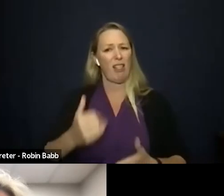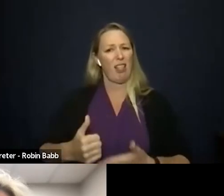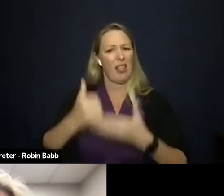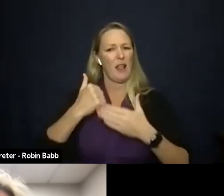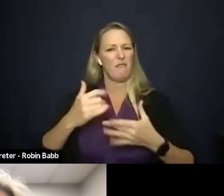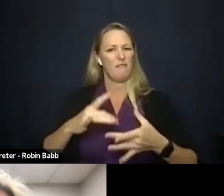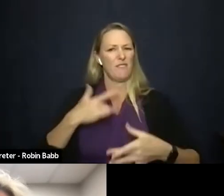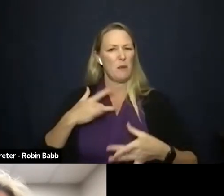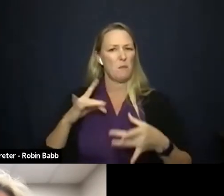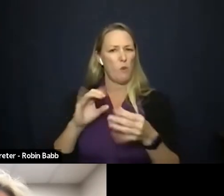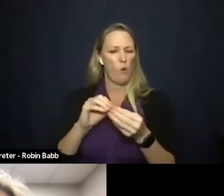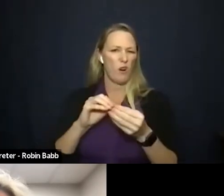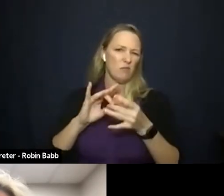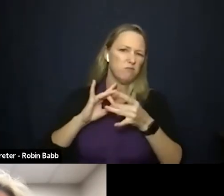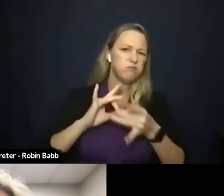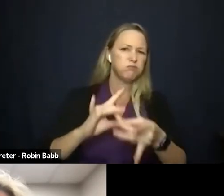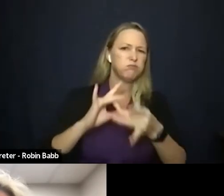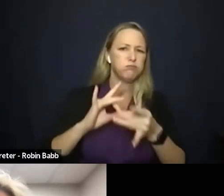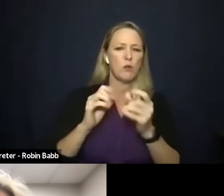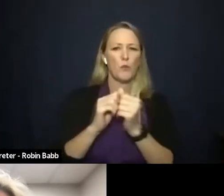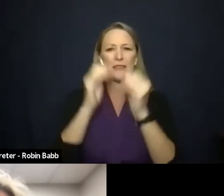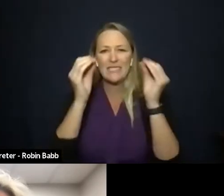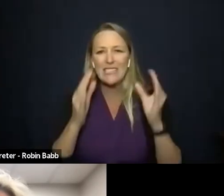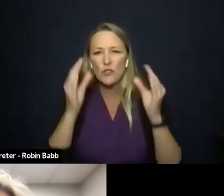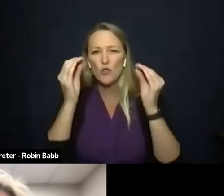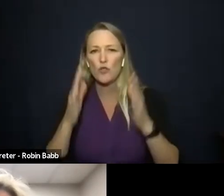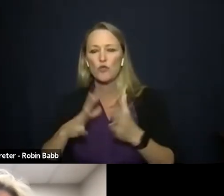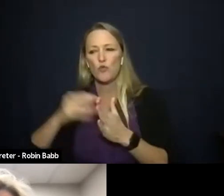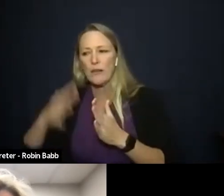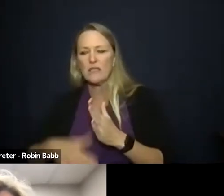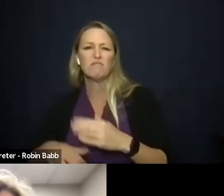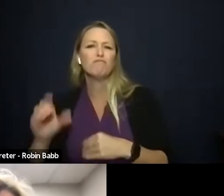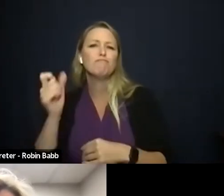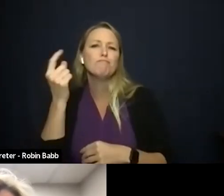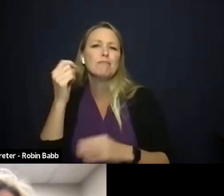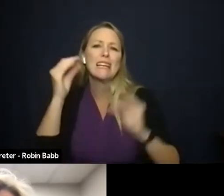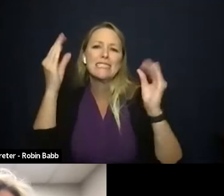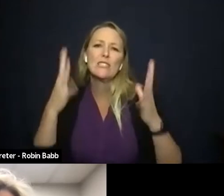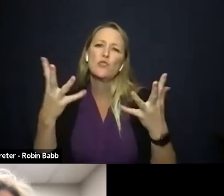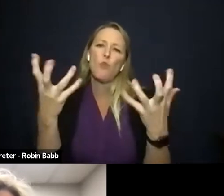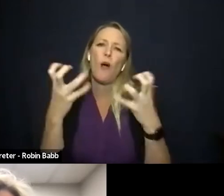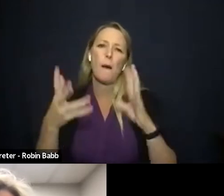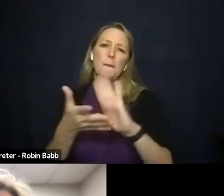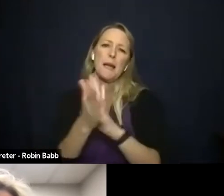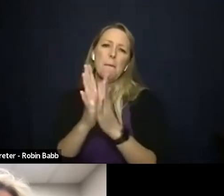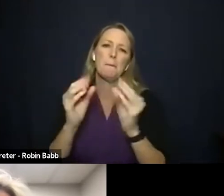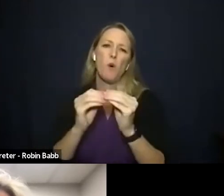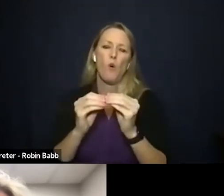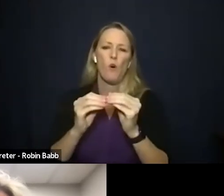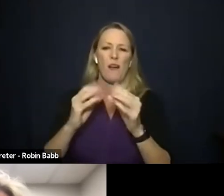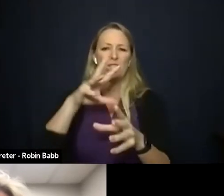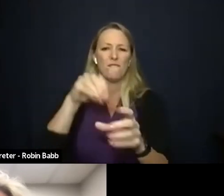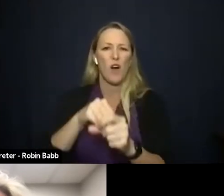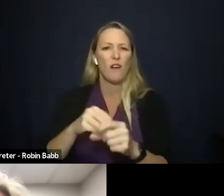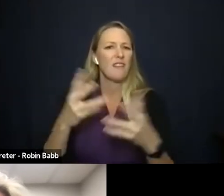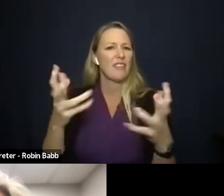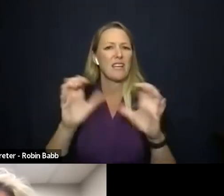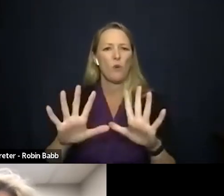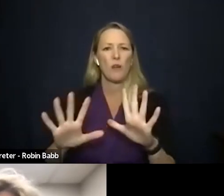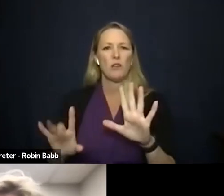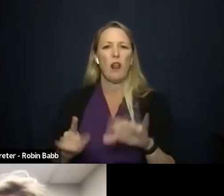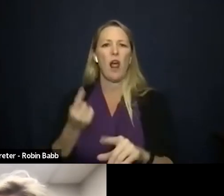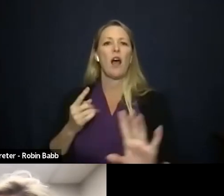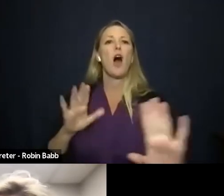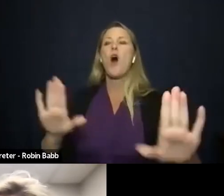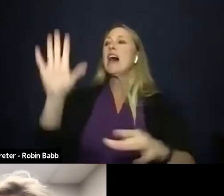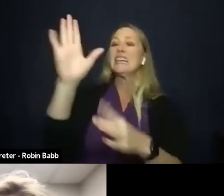served students teachers clearly want to be more involved and are tired of being scapegoats excuse